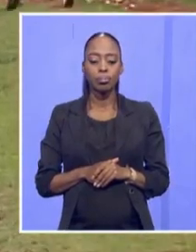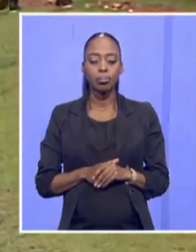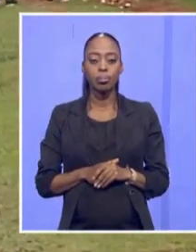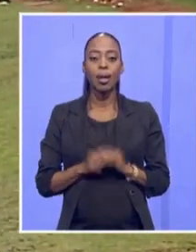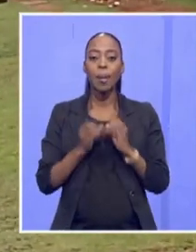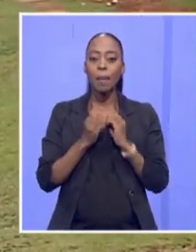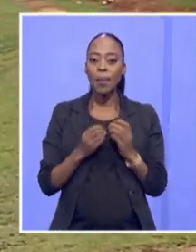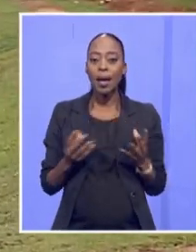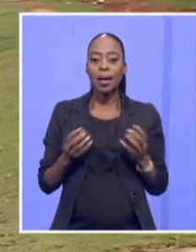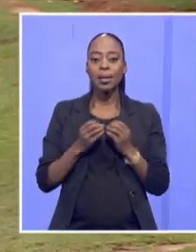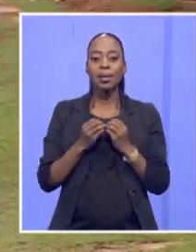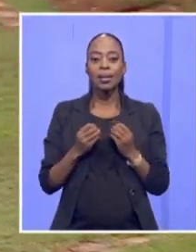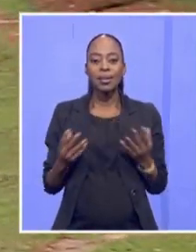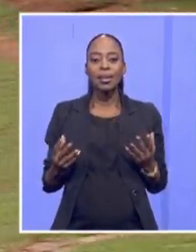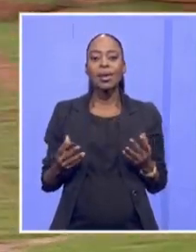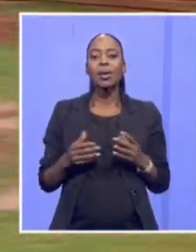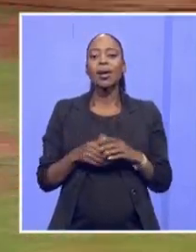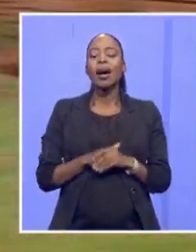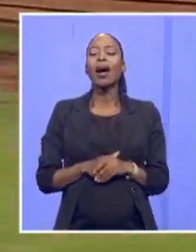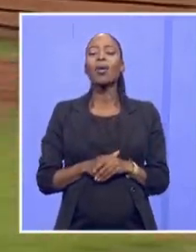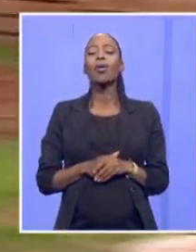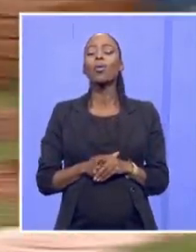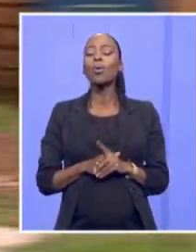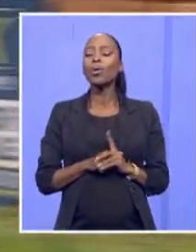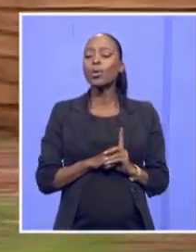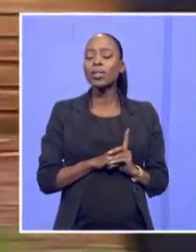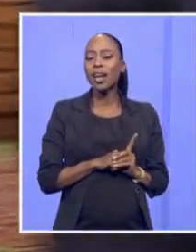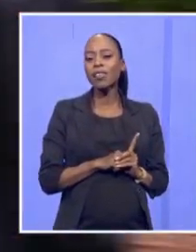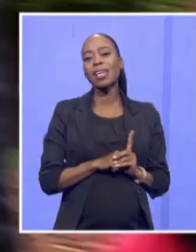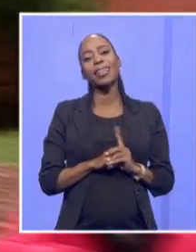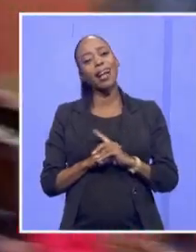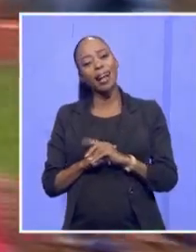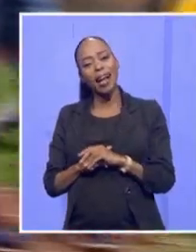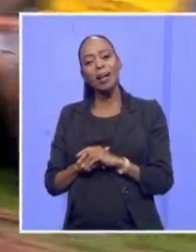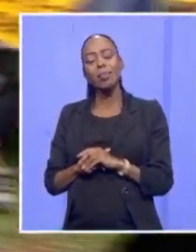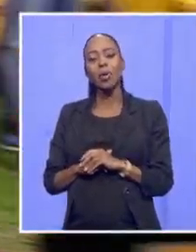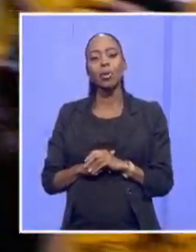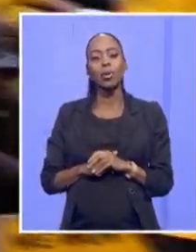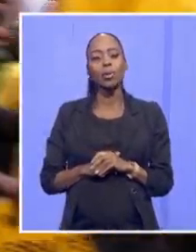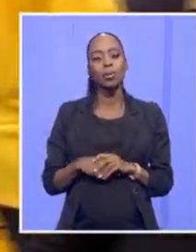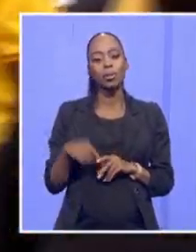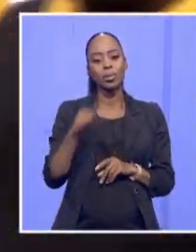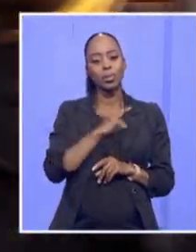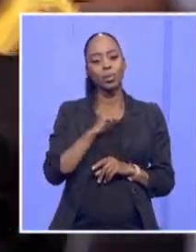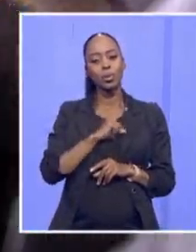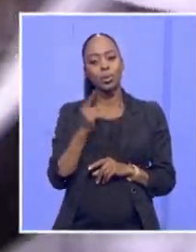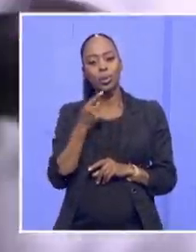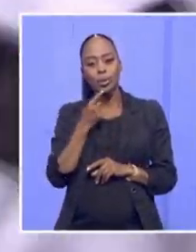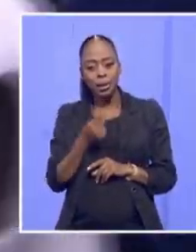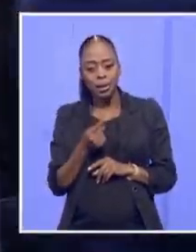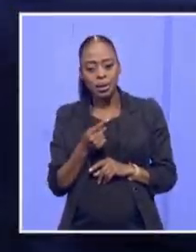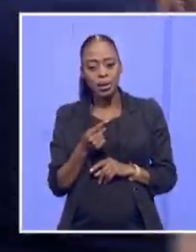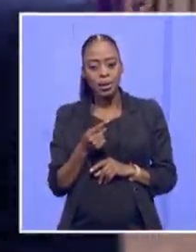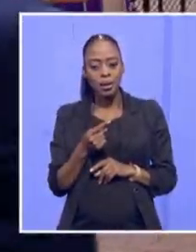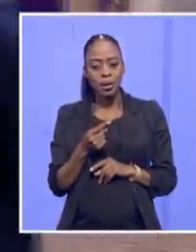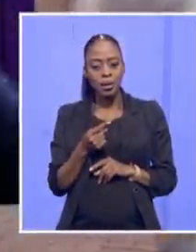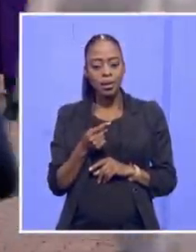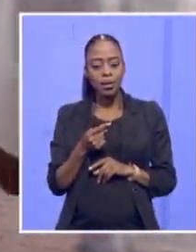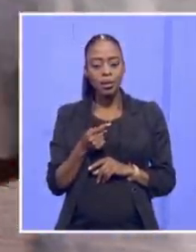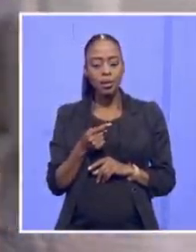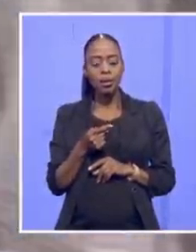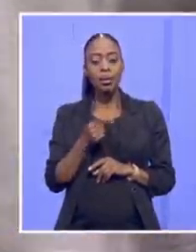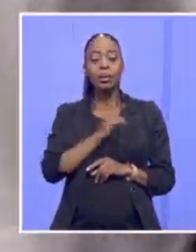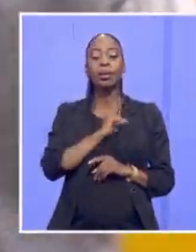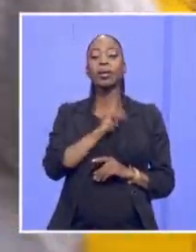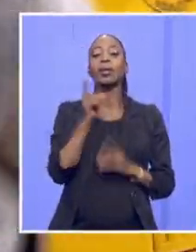of the placards here saying we won't tolerate racism and racists as well. Racism is a spit on the face